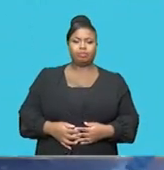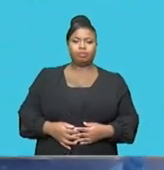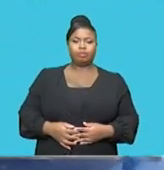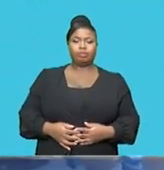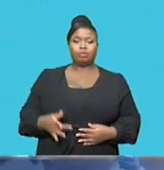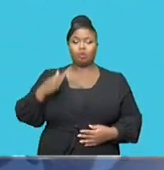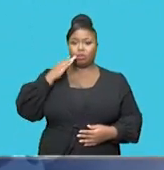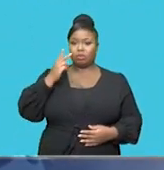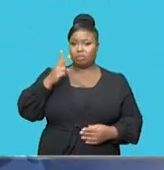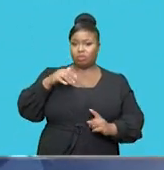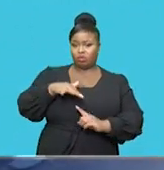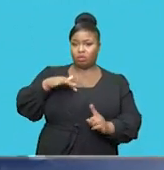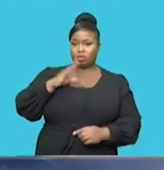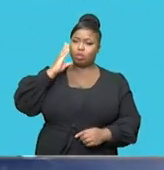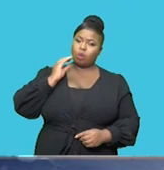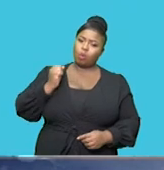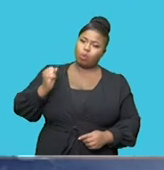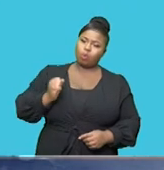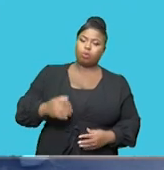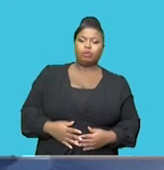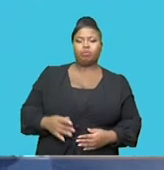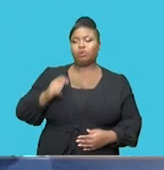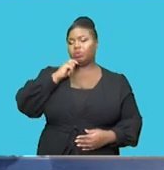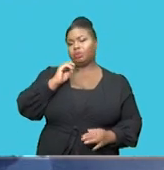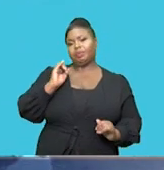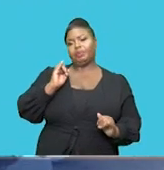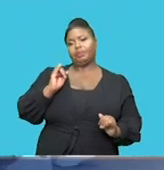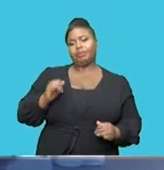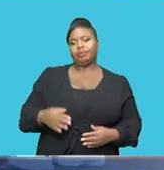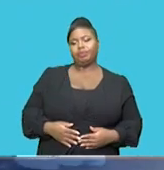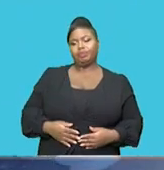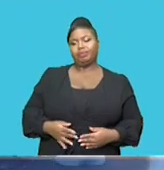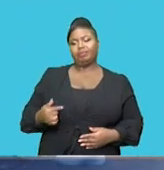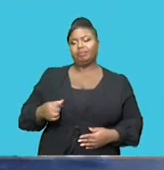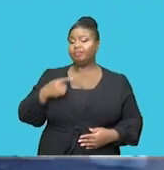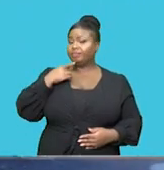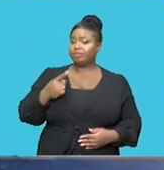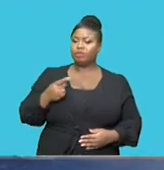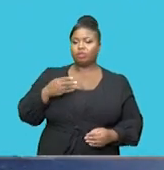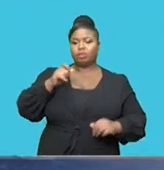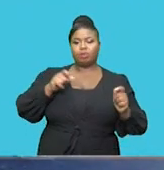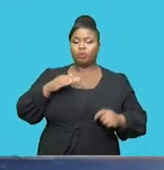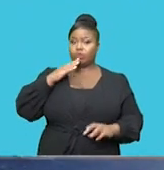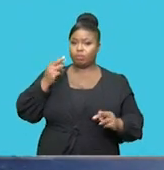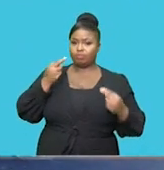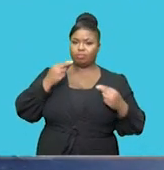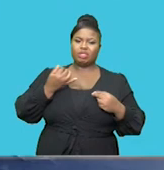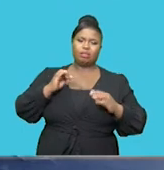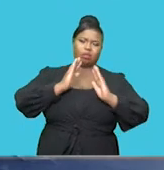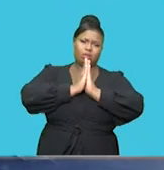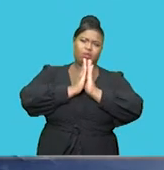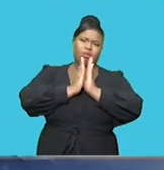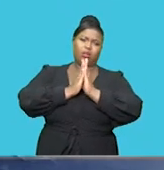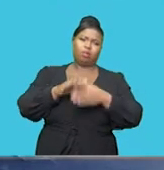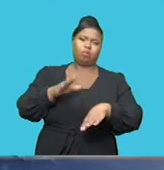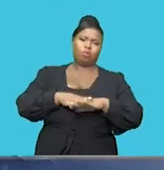Mangbona, suatuwezi take uko oko, it is really bad and I am saying out there to the viewers, we are still asking for motone